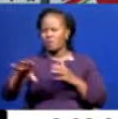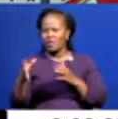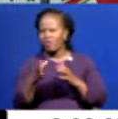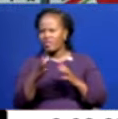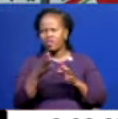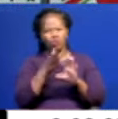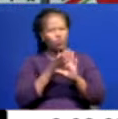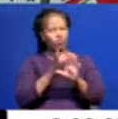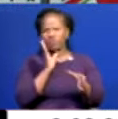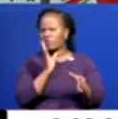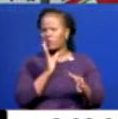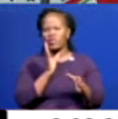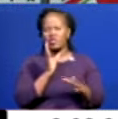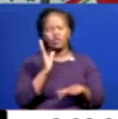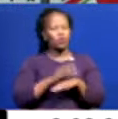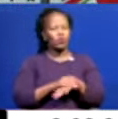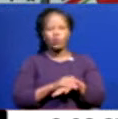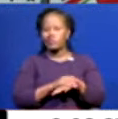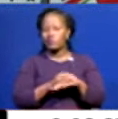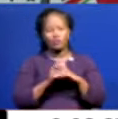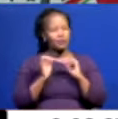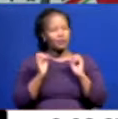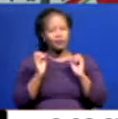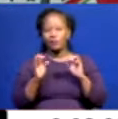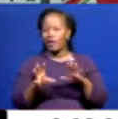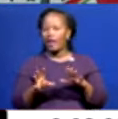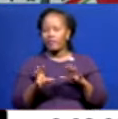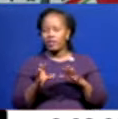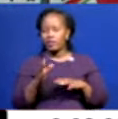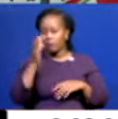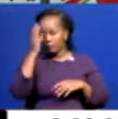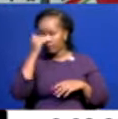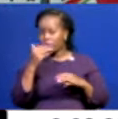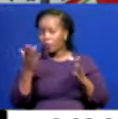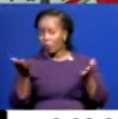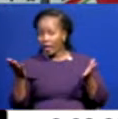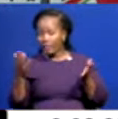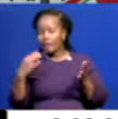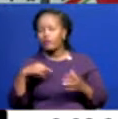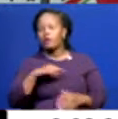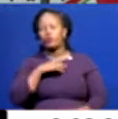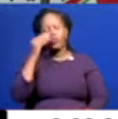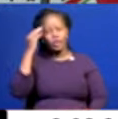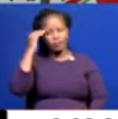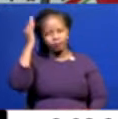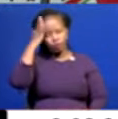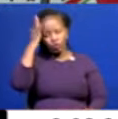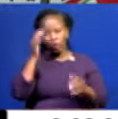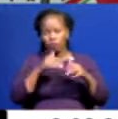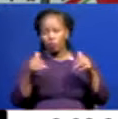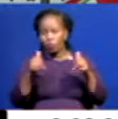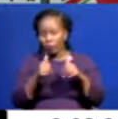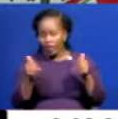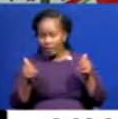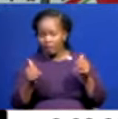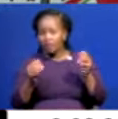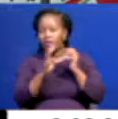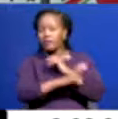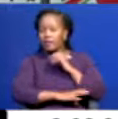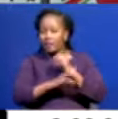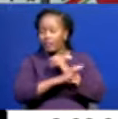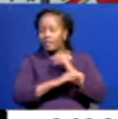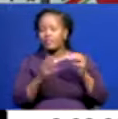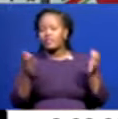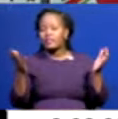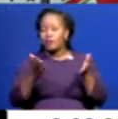be an option to be considered, because we know countries where there have